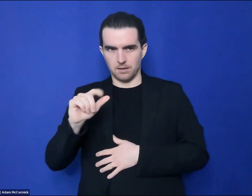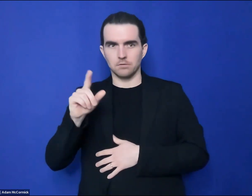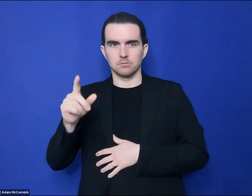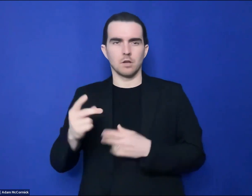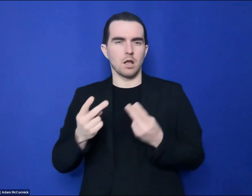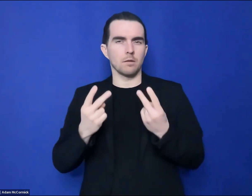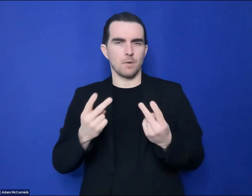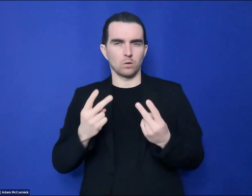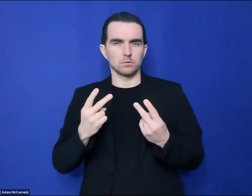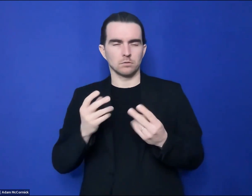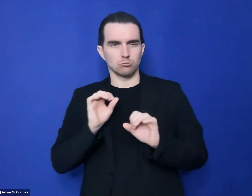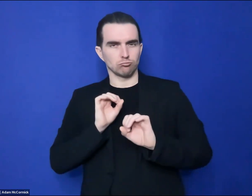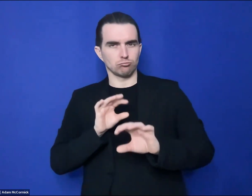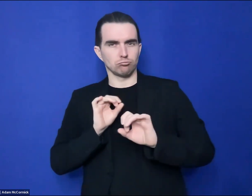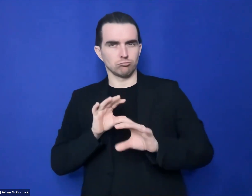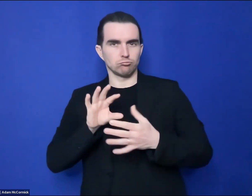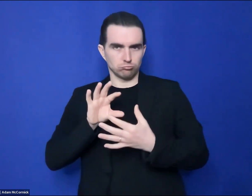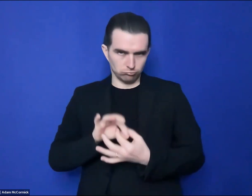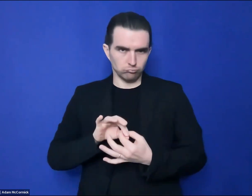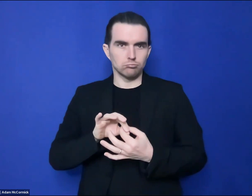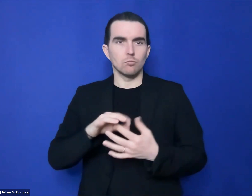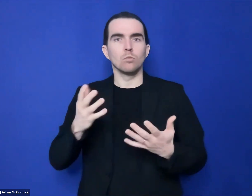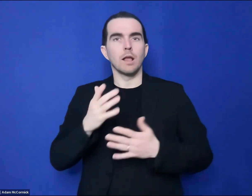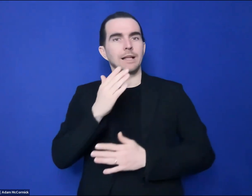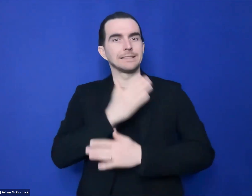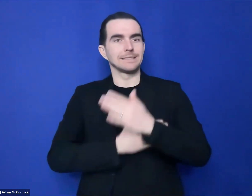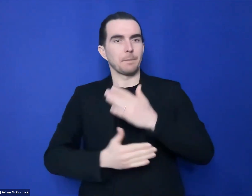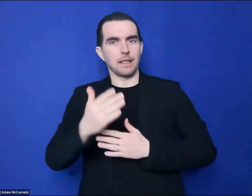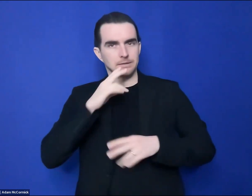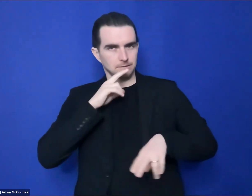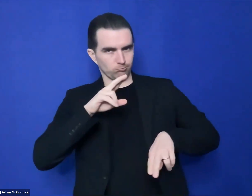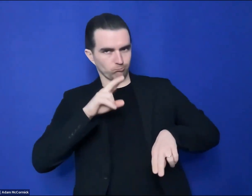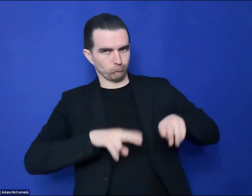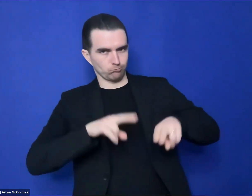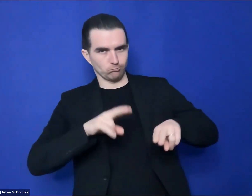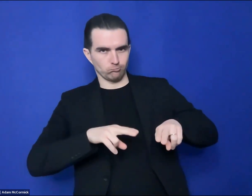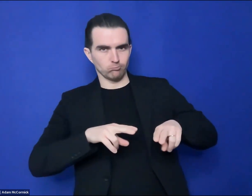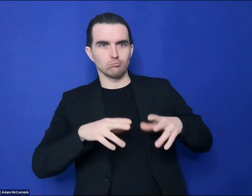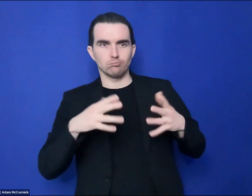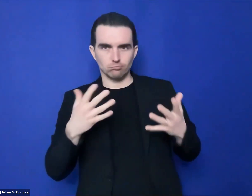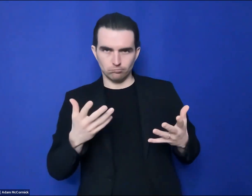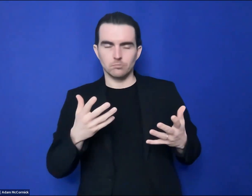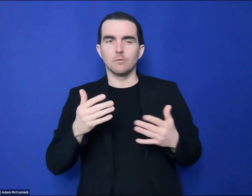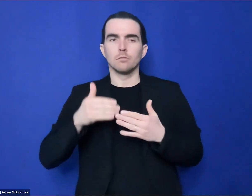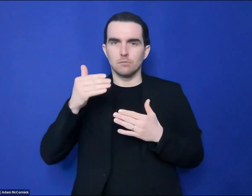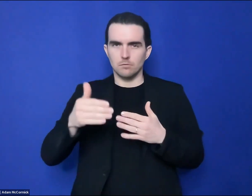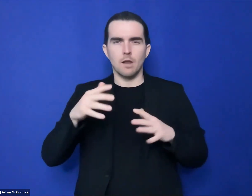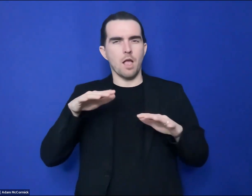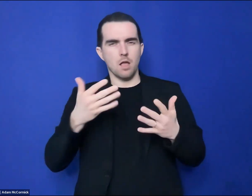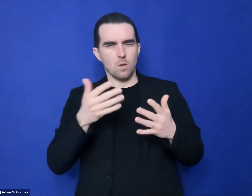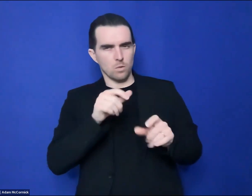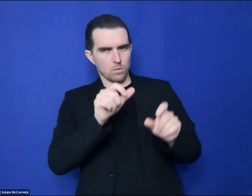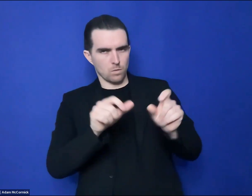Thank you so much. Hello, everyone, and welcome to this session. So as we all agree